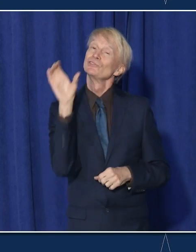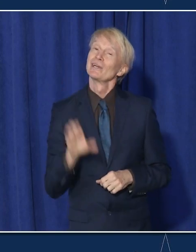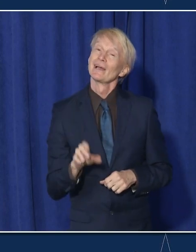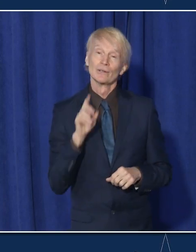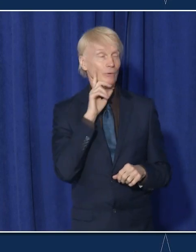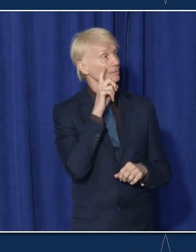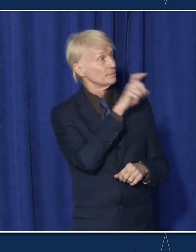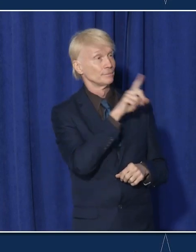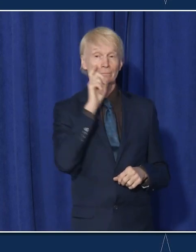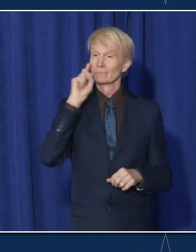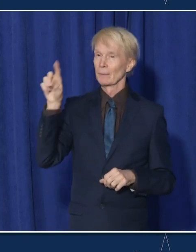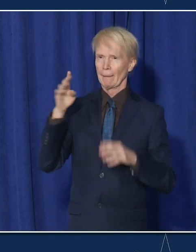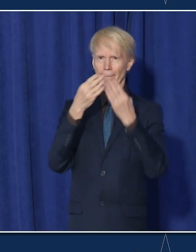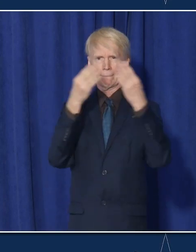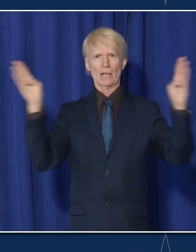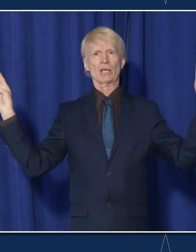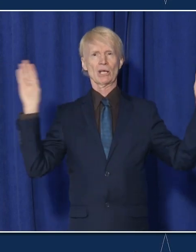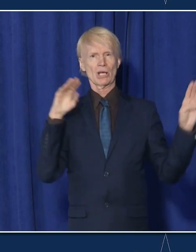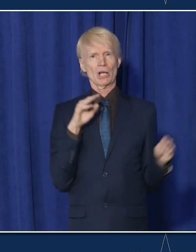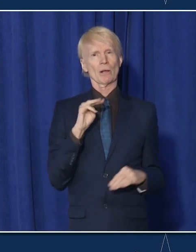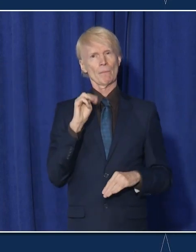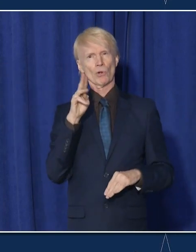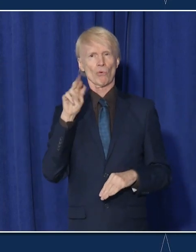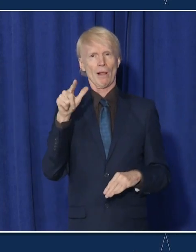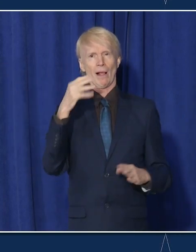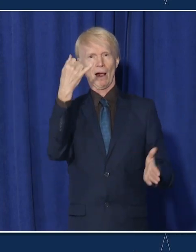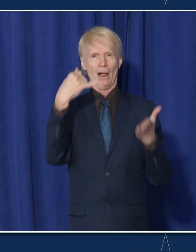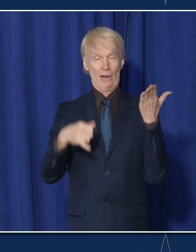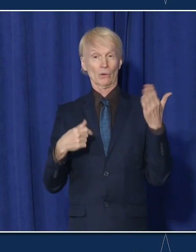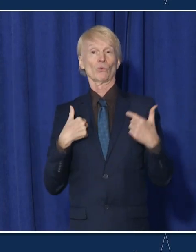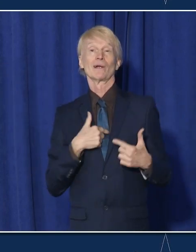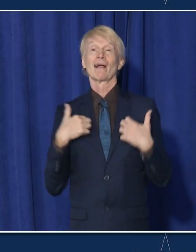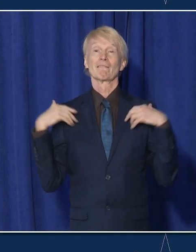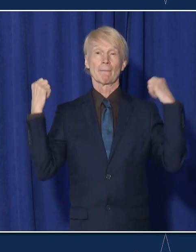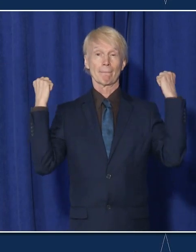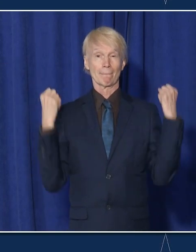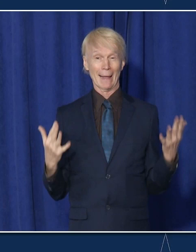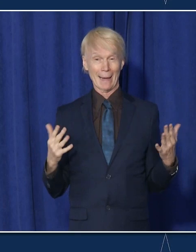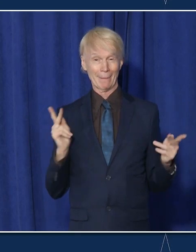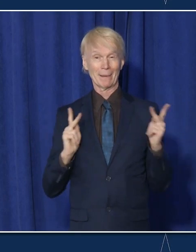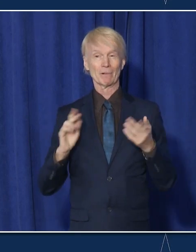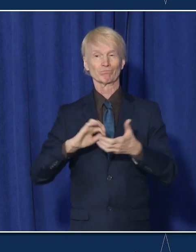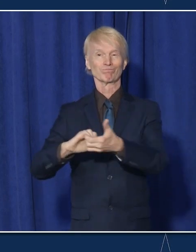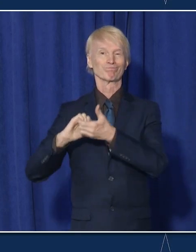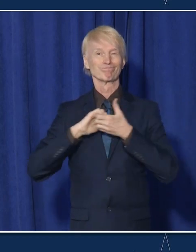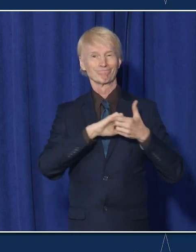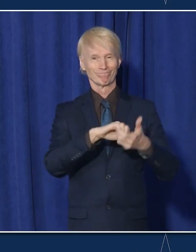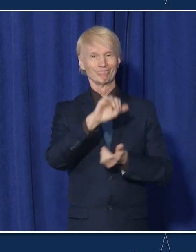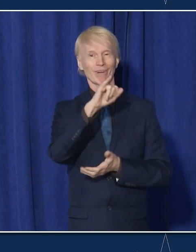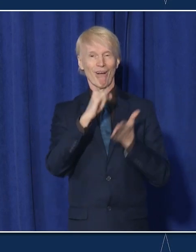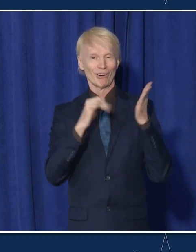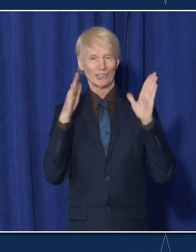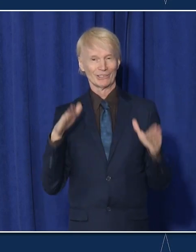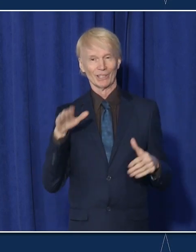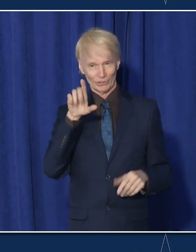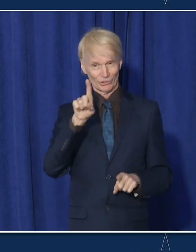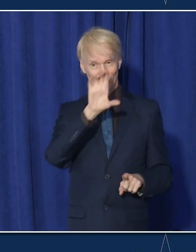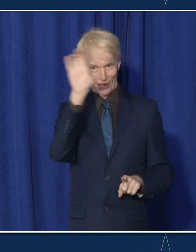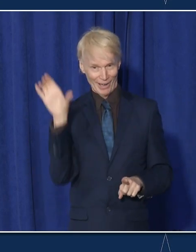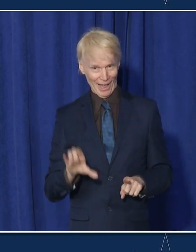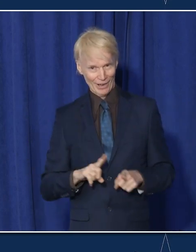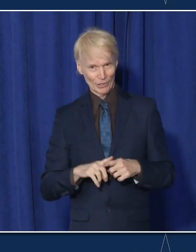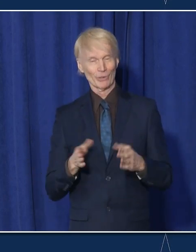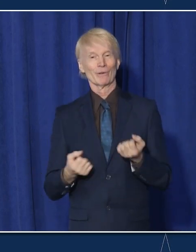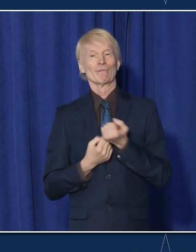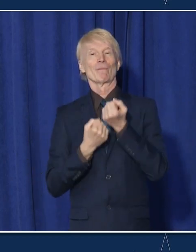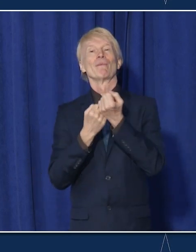going to see some new murals and some new art. We've had a number of collaborations with artists in Chicago to help us promote